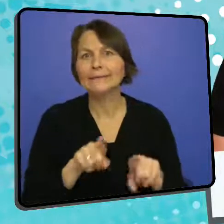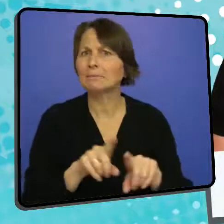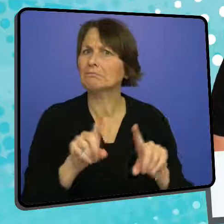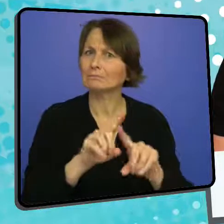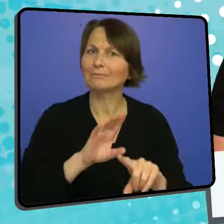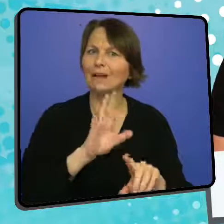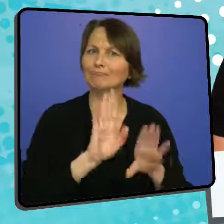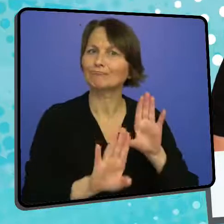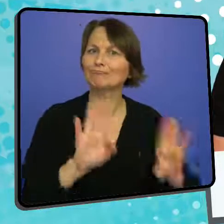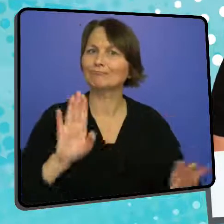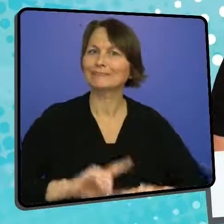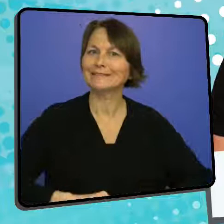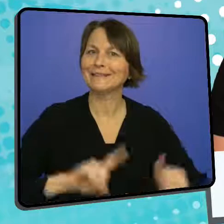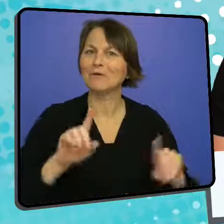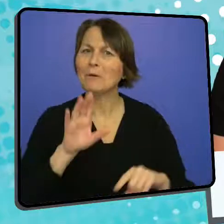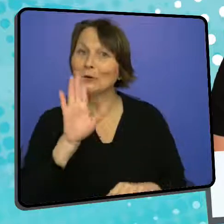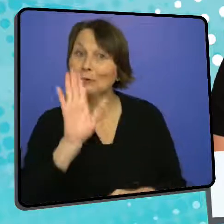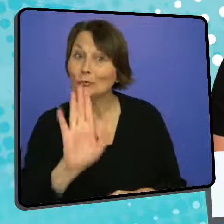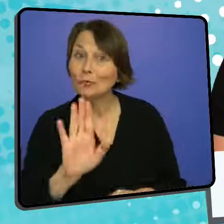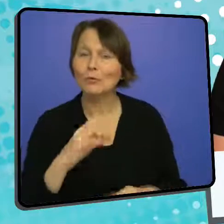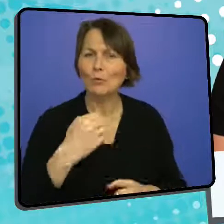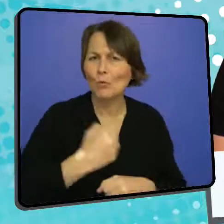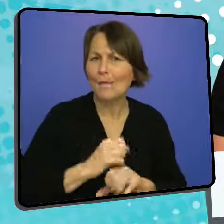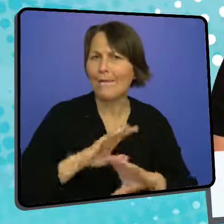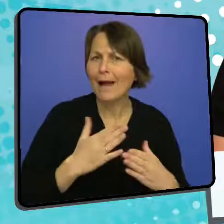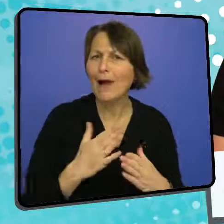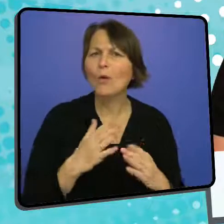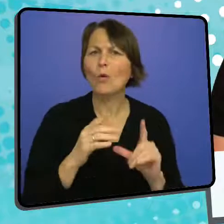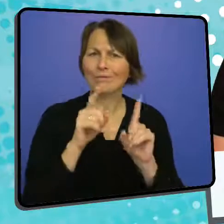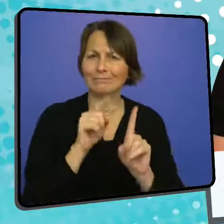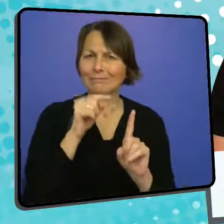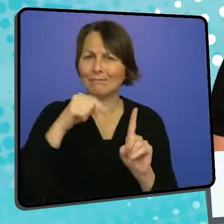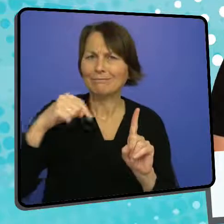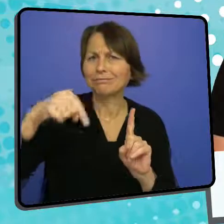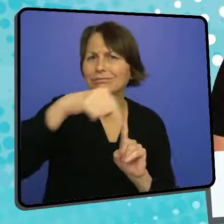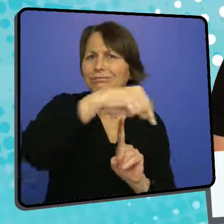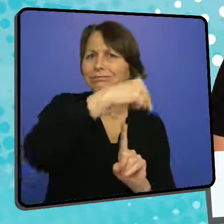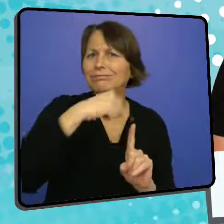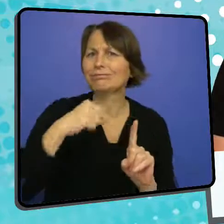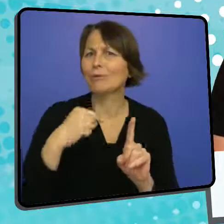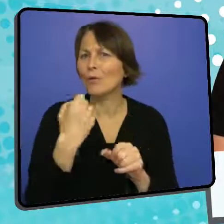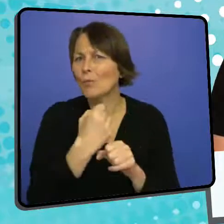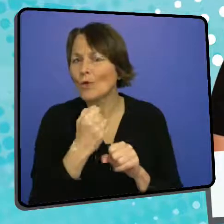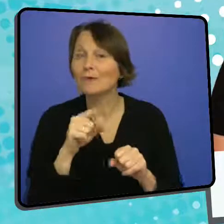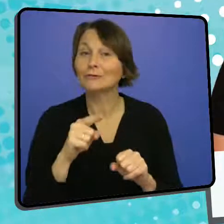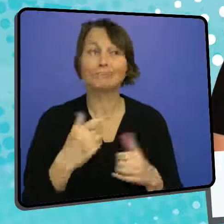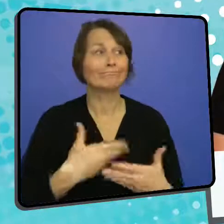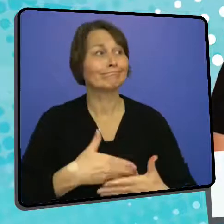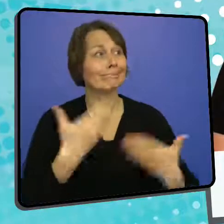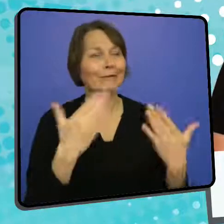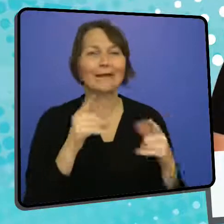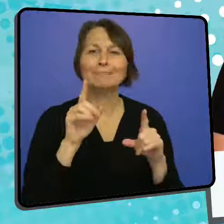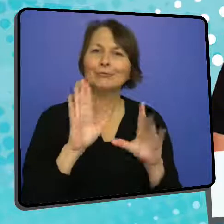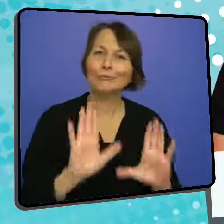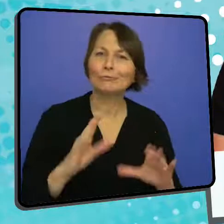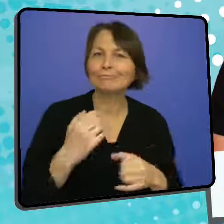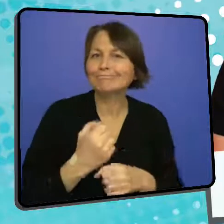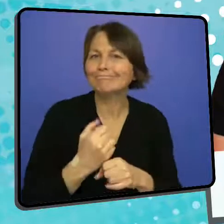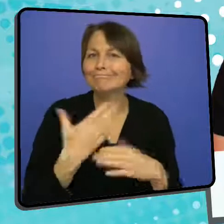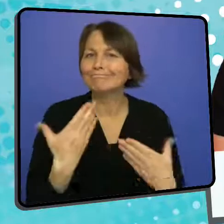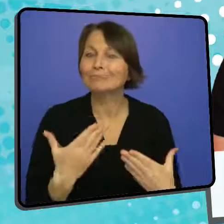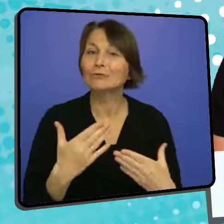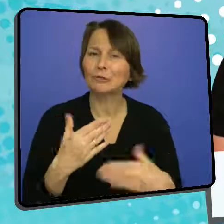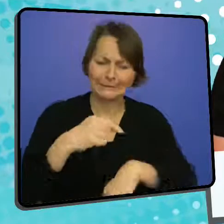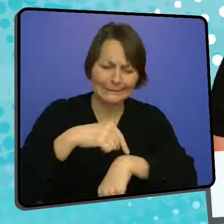specific role, and then maybe others around you, what it looks like day to day? Like what is it that you kind of spend a lot of time